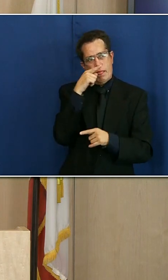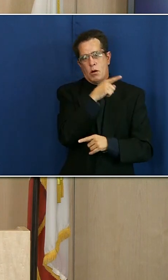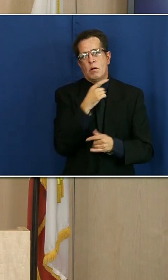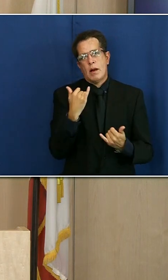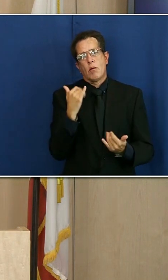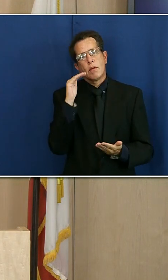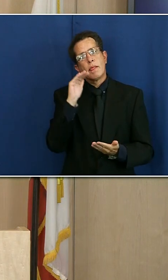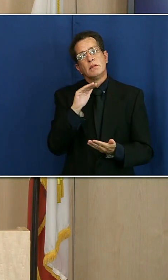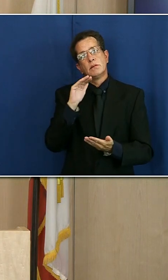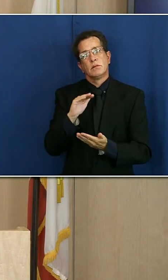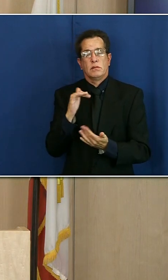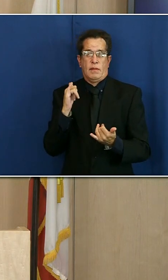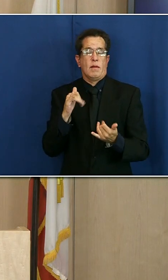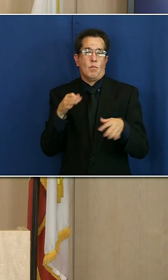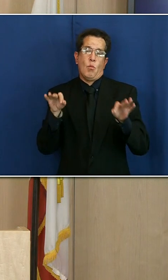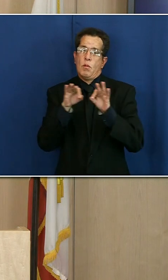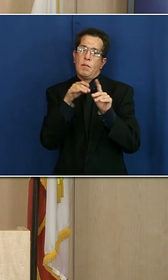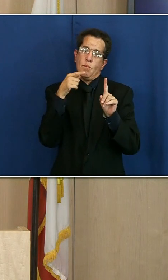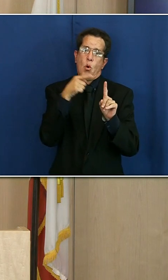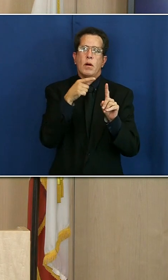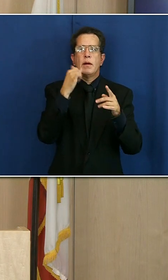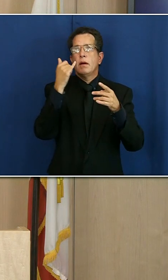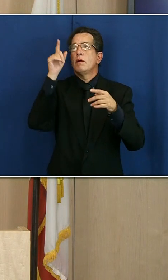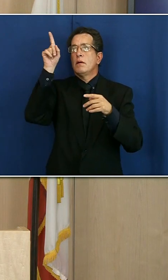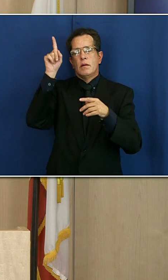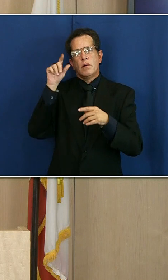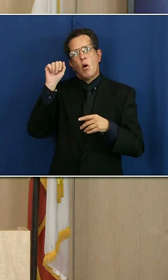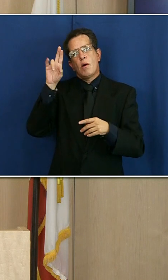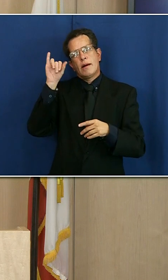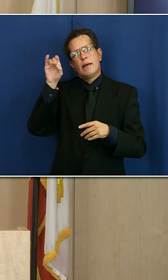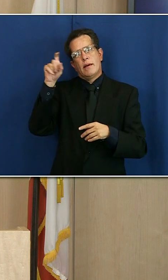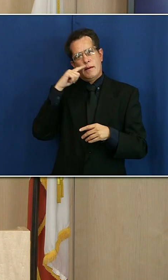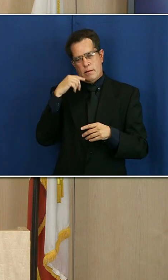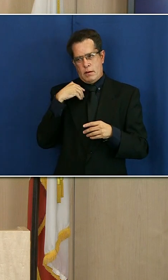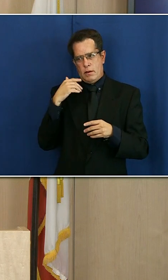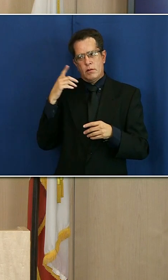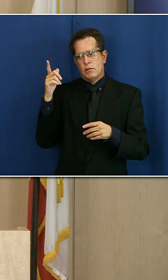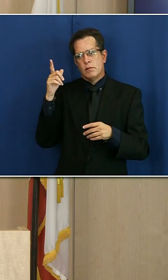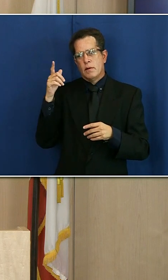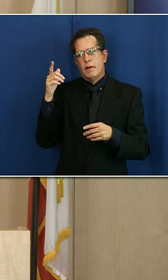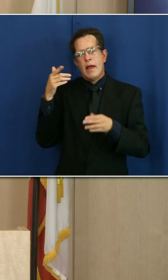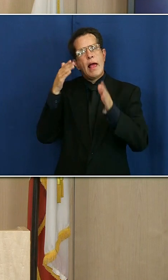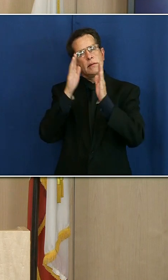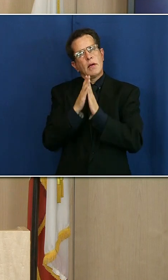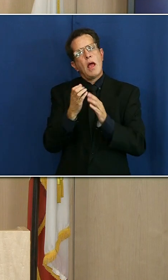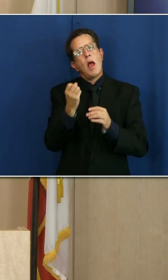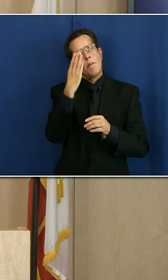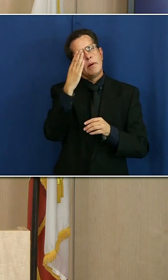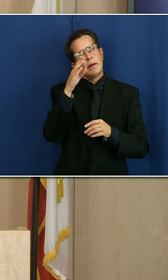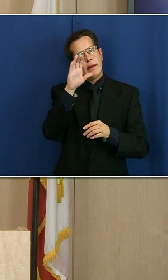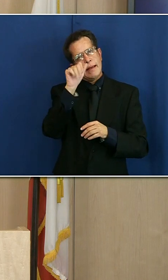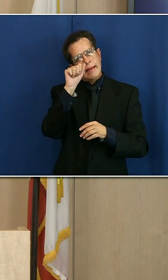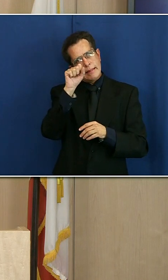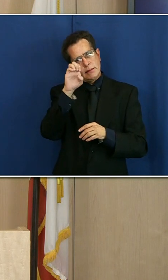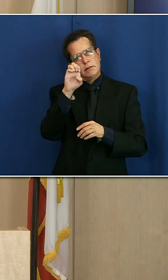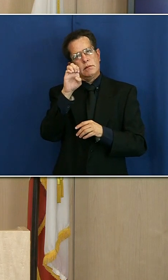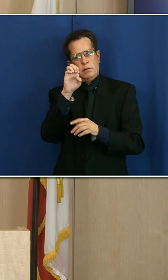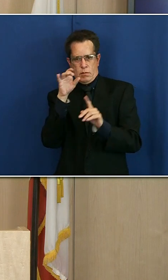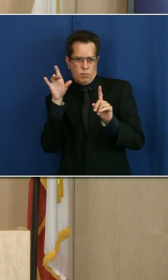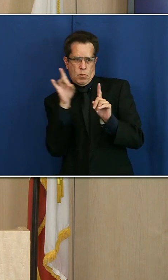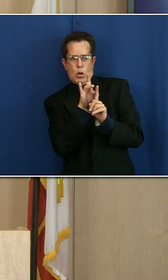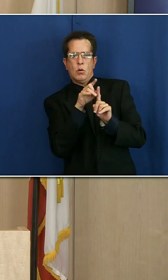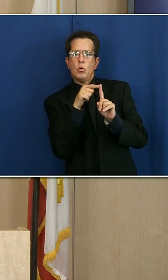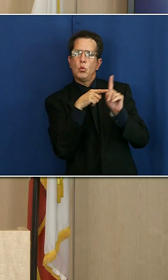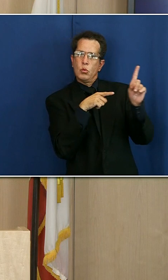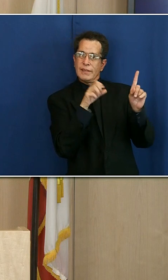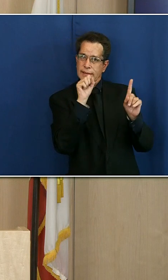Okay, then on that note, can I follow up then and ask how many of today's cases are connected to San Diego State? Has